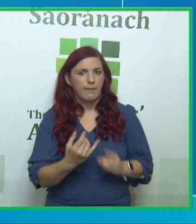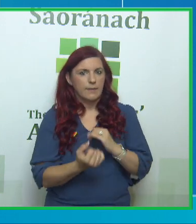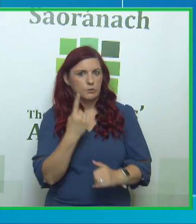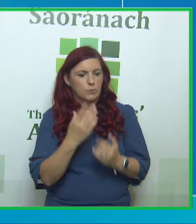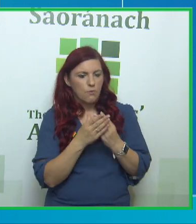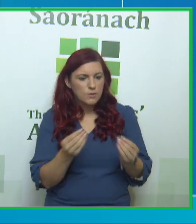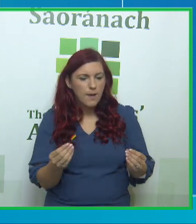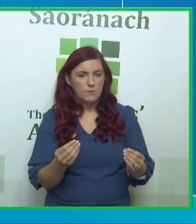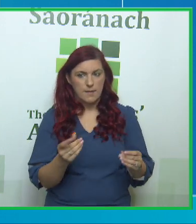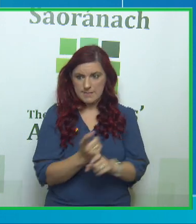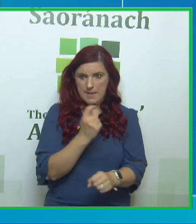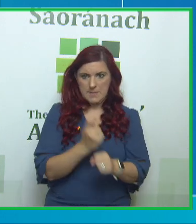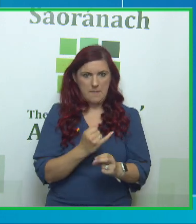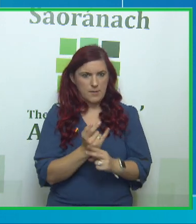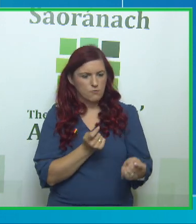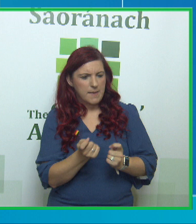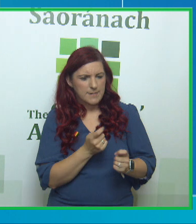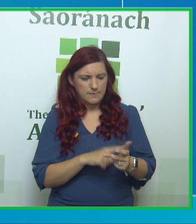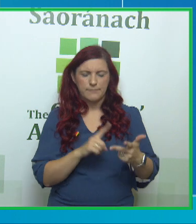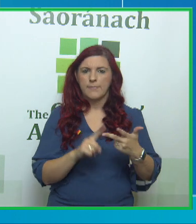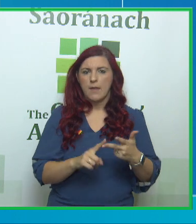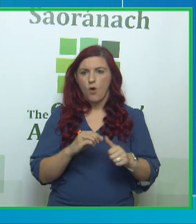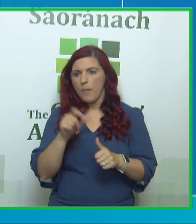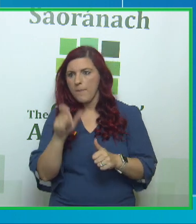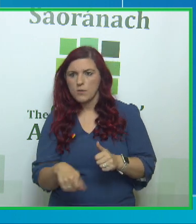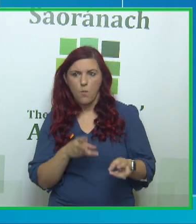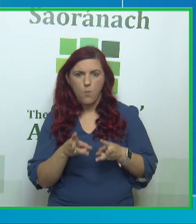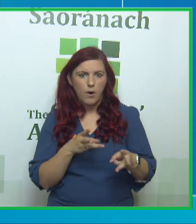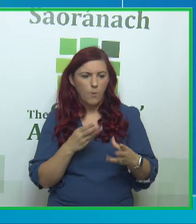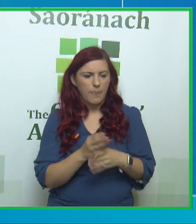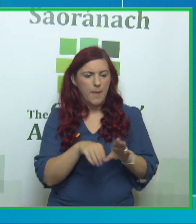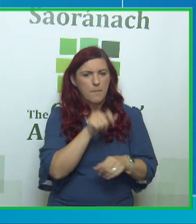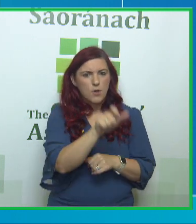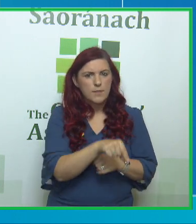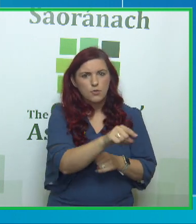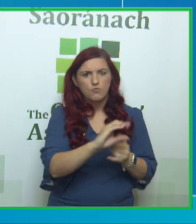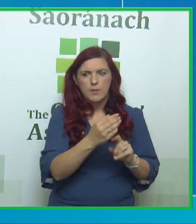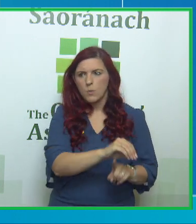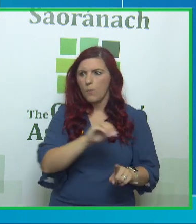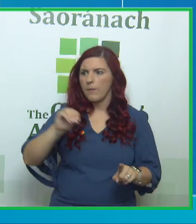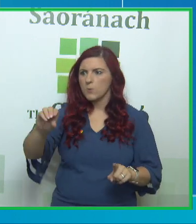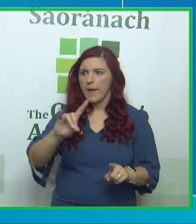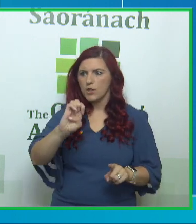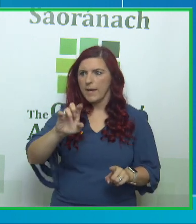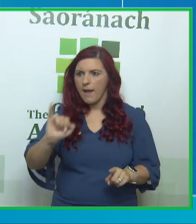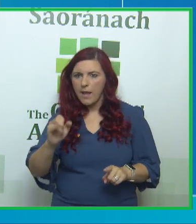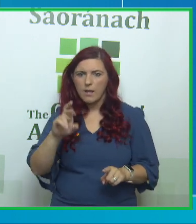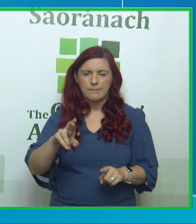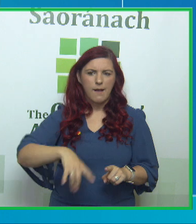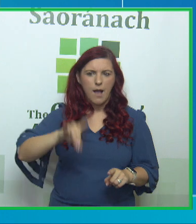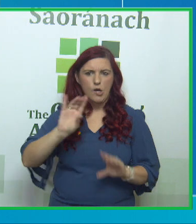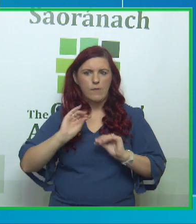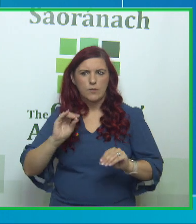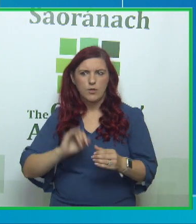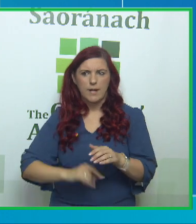sorted out while they're in treatment. You've got a frontline worker trying to get someone into a HEI, higher education institution, when